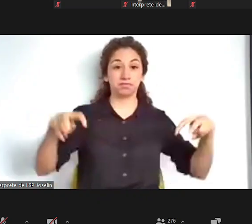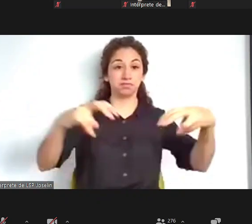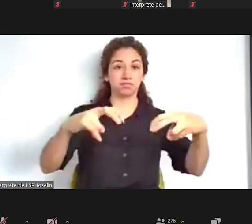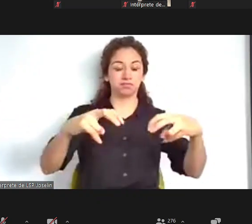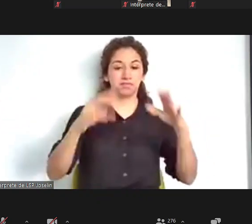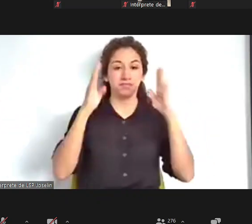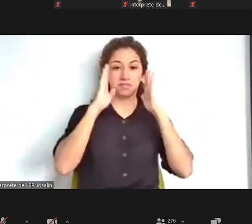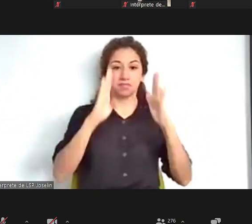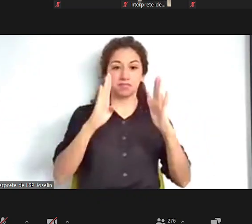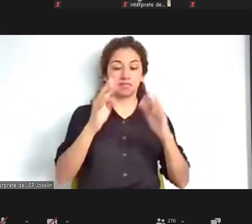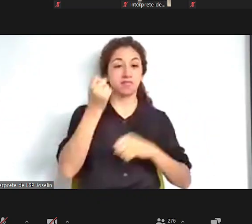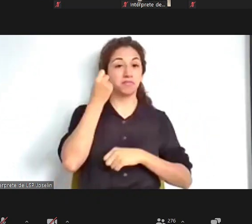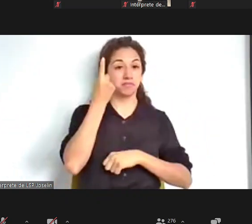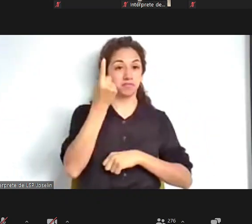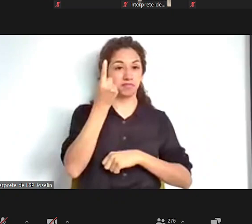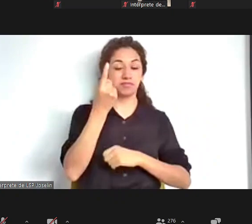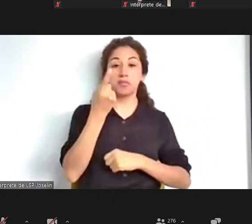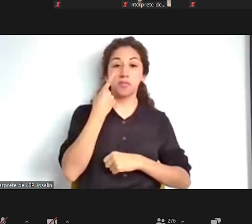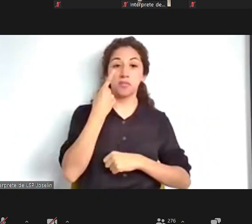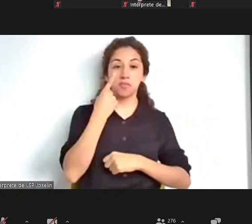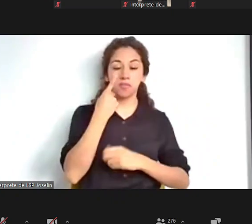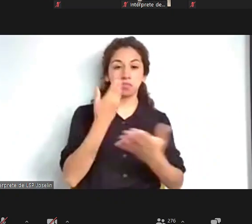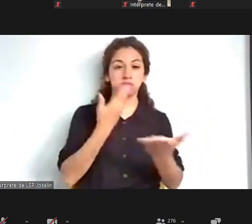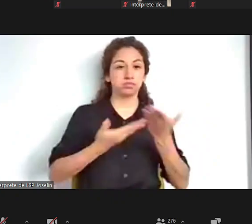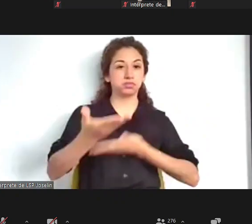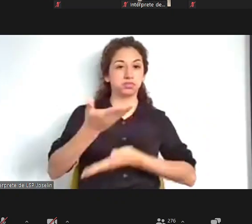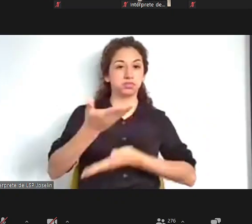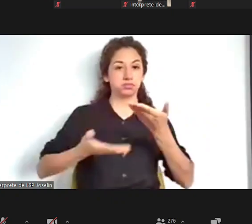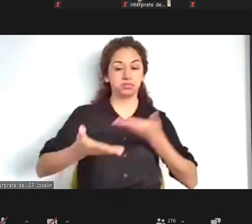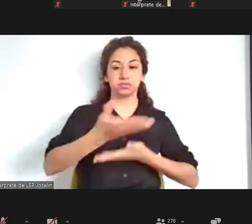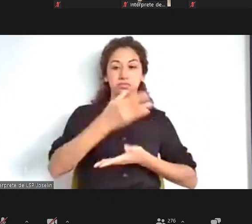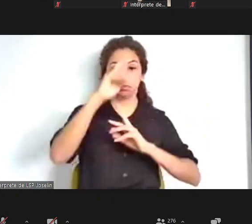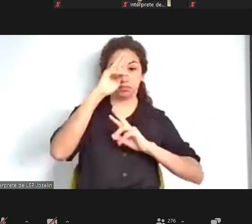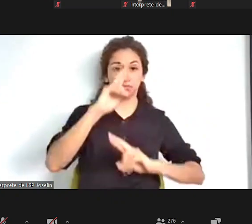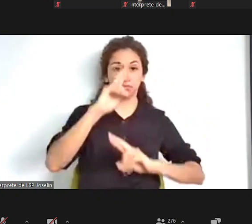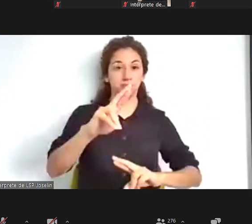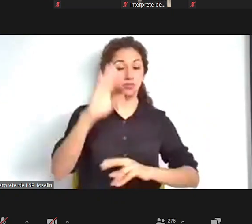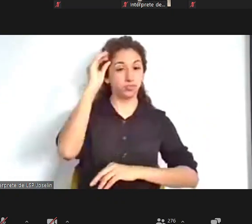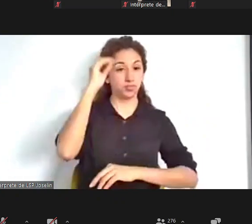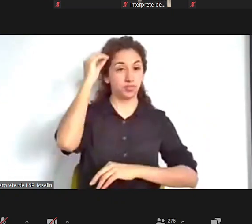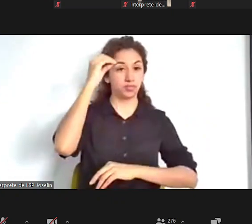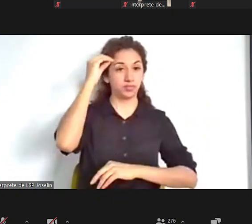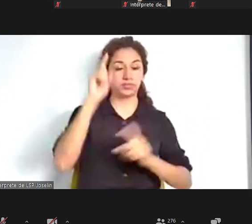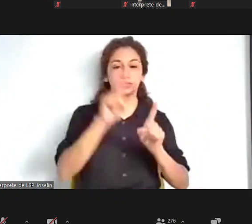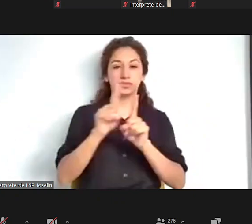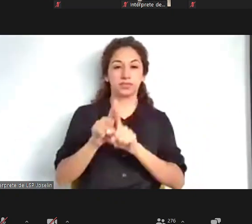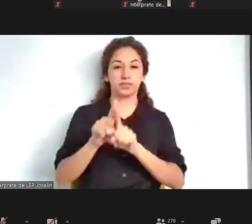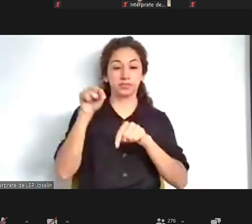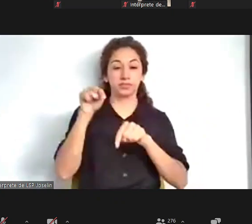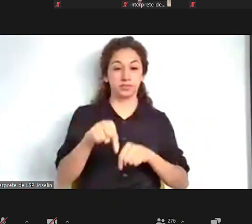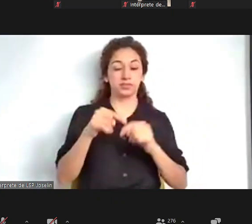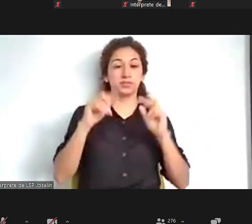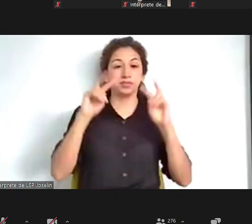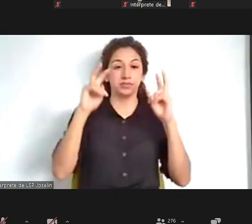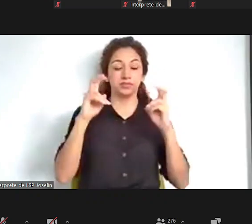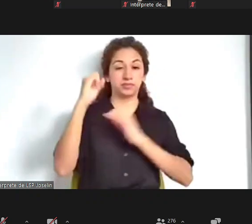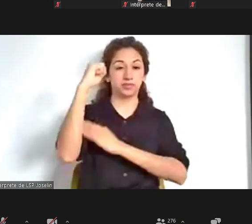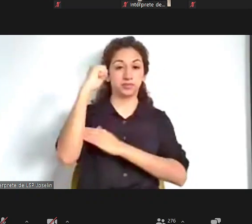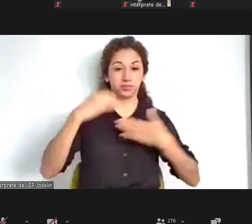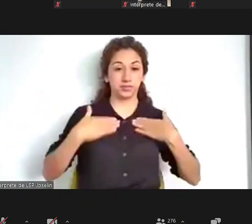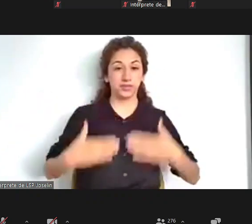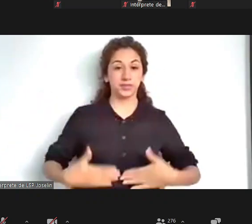a table listen to each other understand each other and respect their differences and this context of human rights and